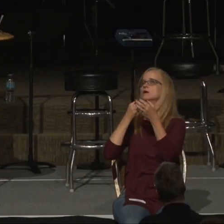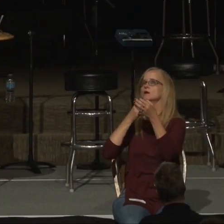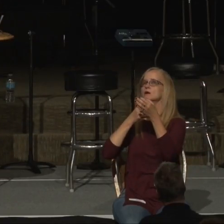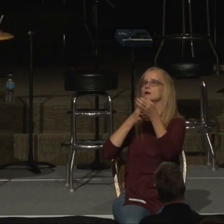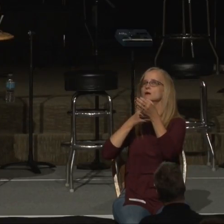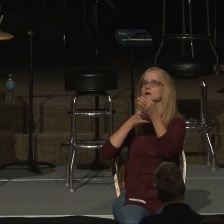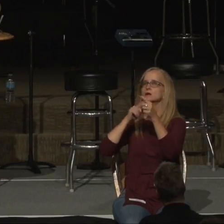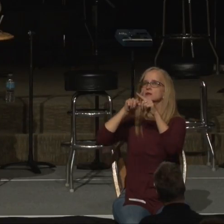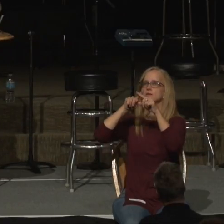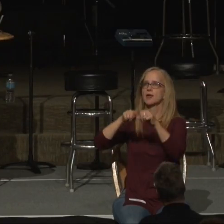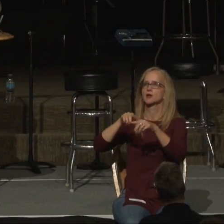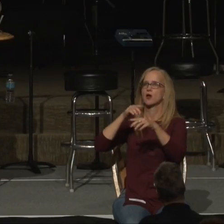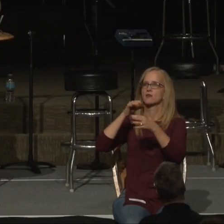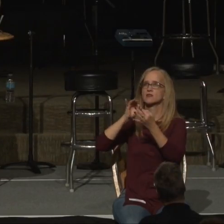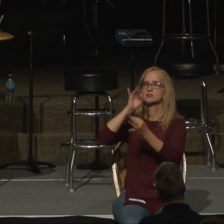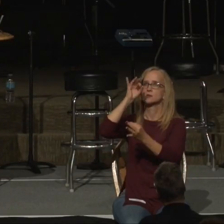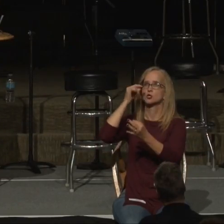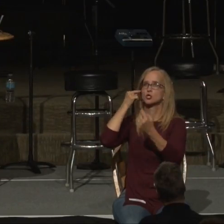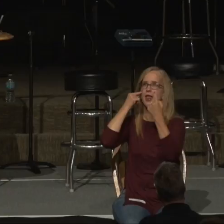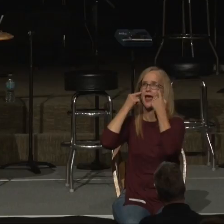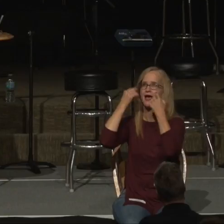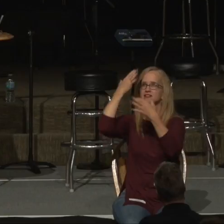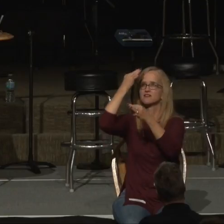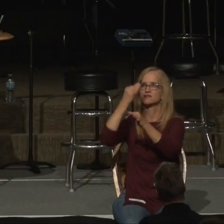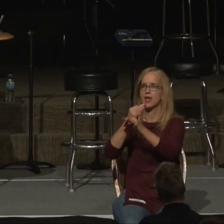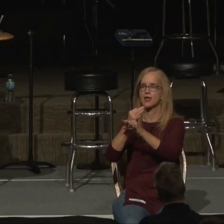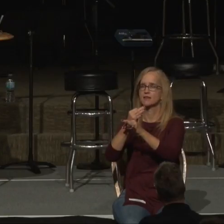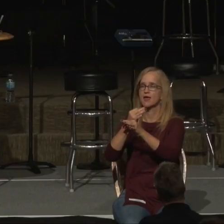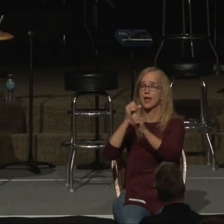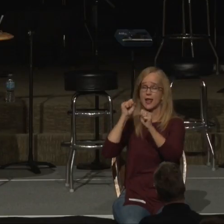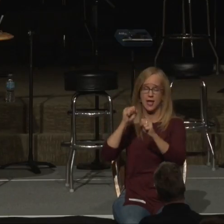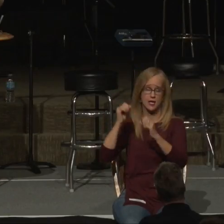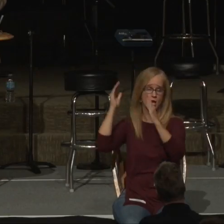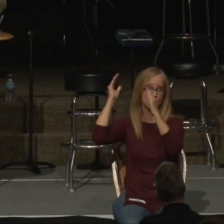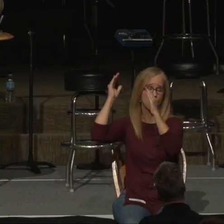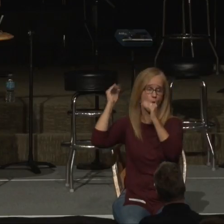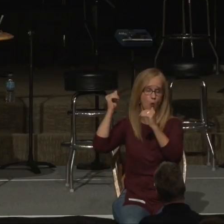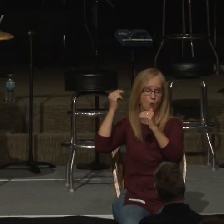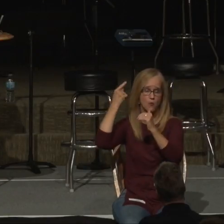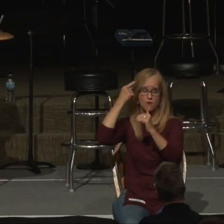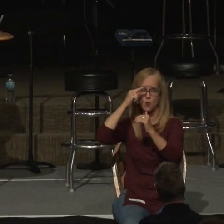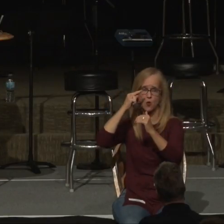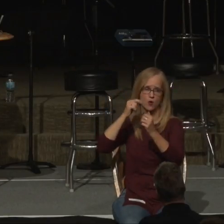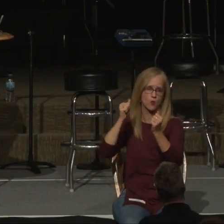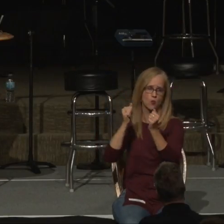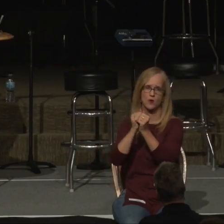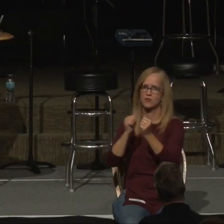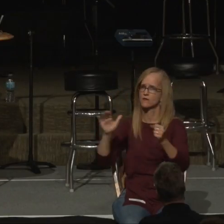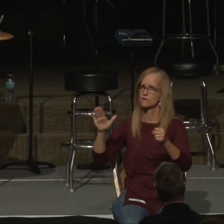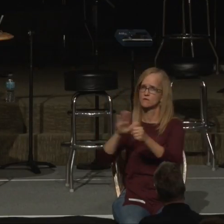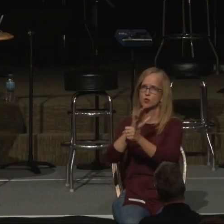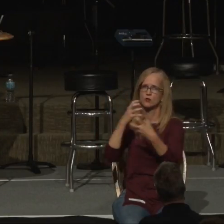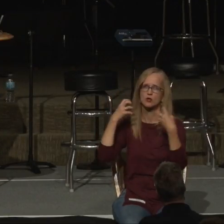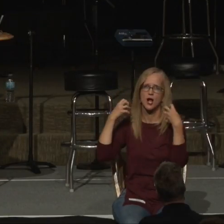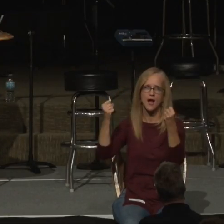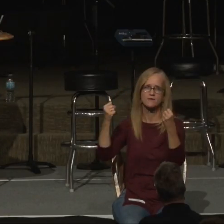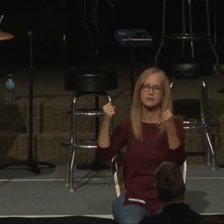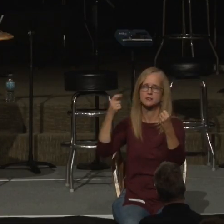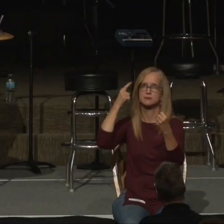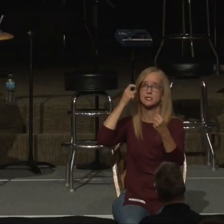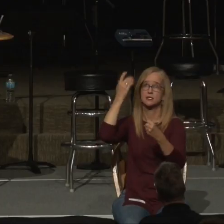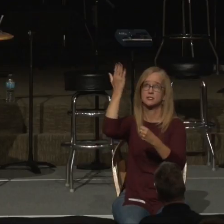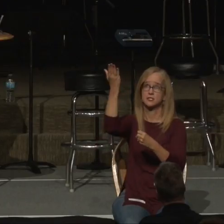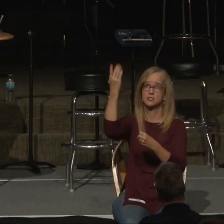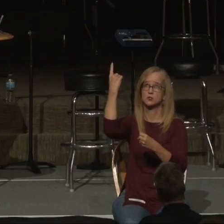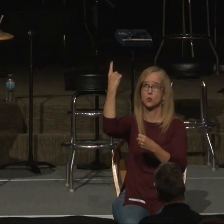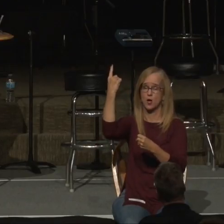faith. And there are some things I can hope for with full confidence because he's the